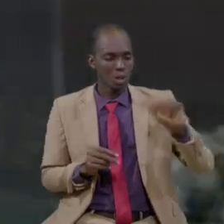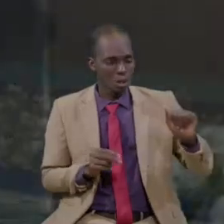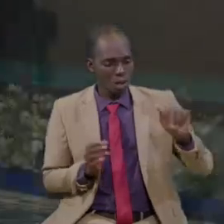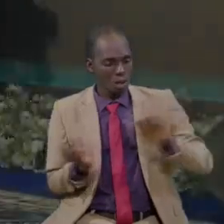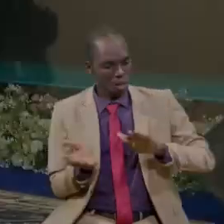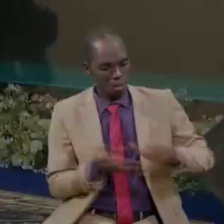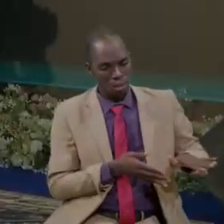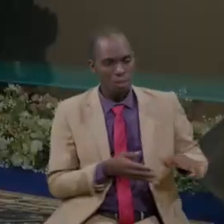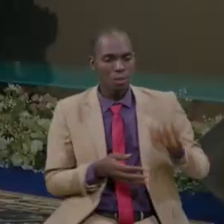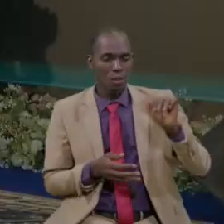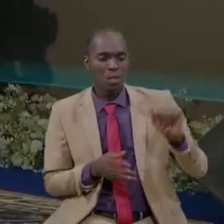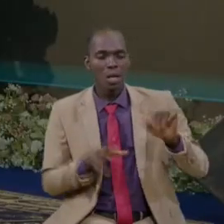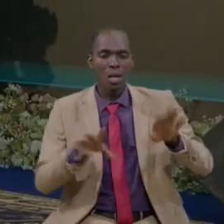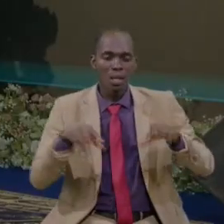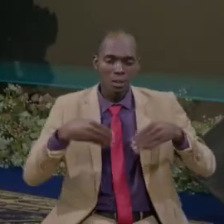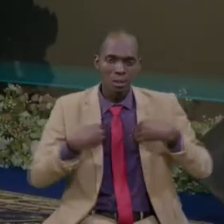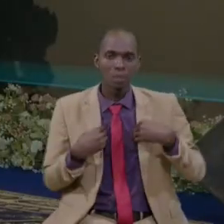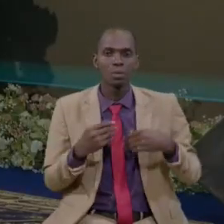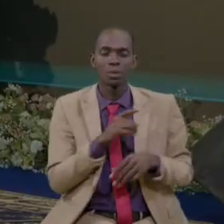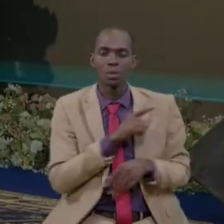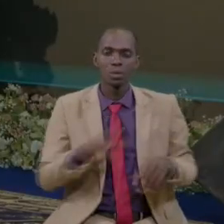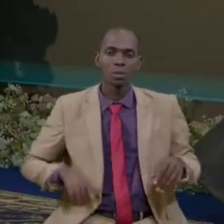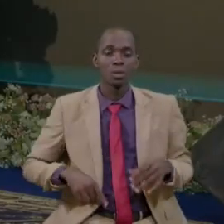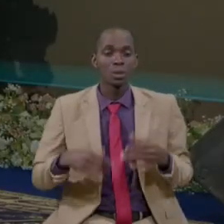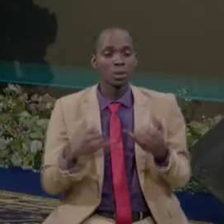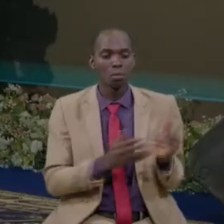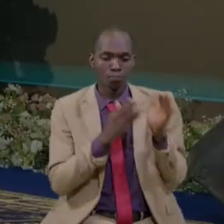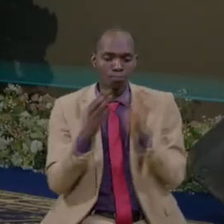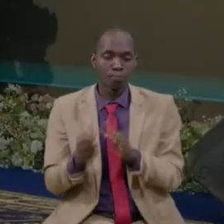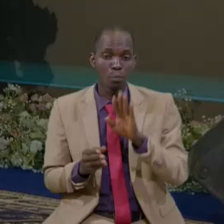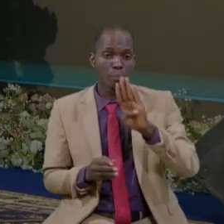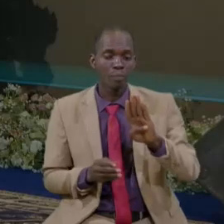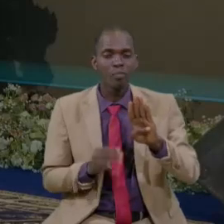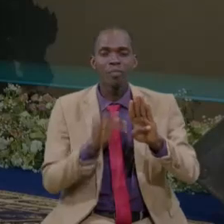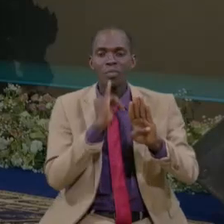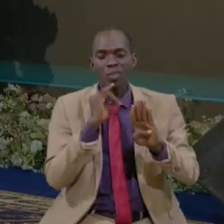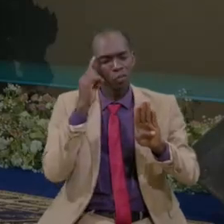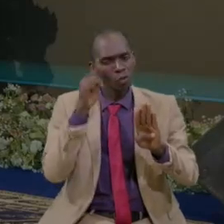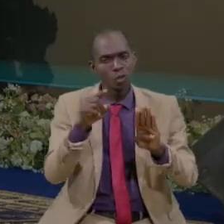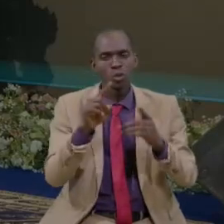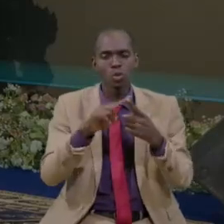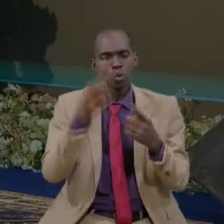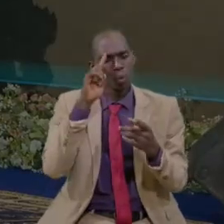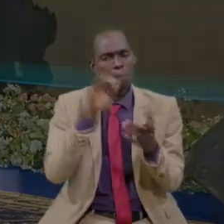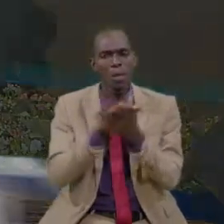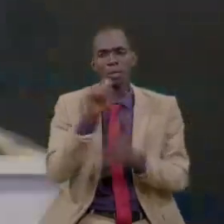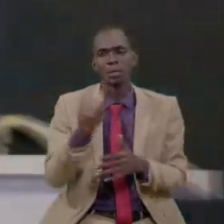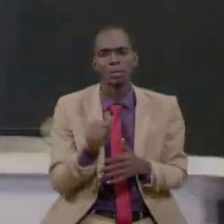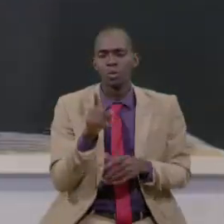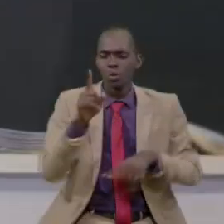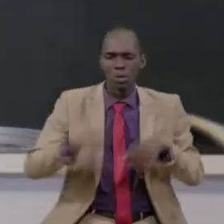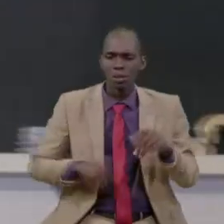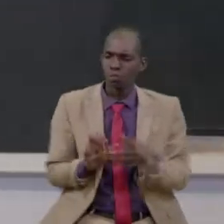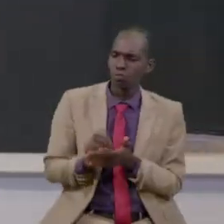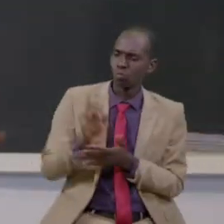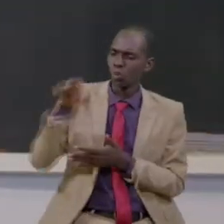is to believe. Believe on him. You know, we cannot just go. We believe.